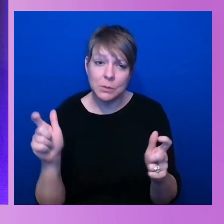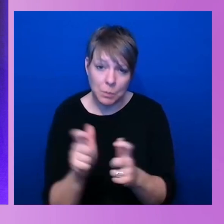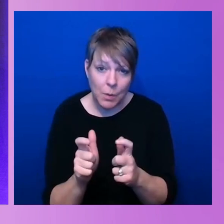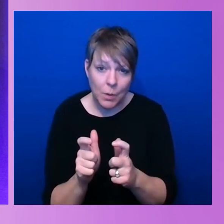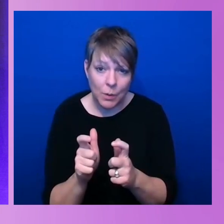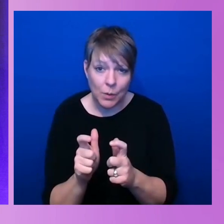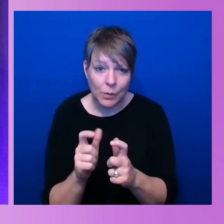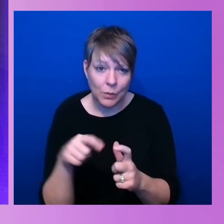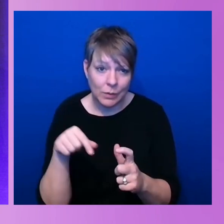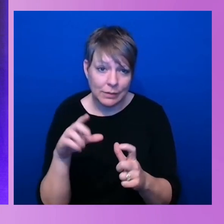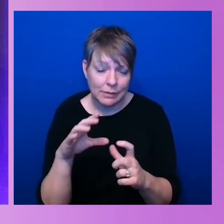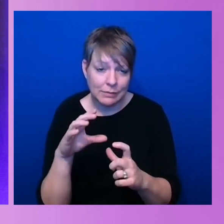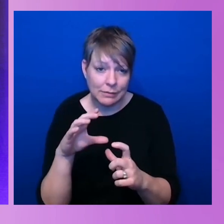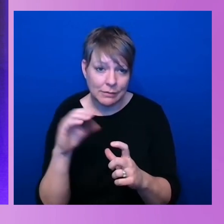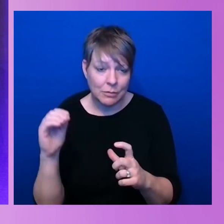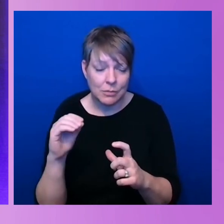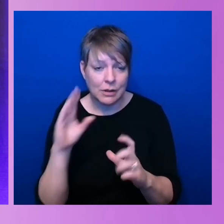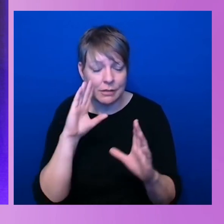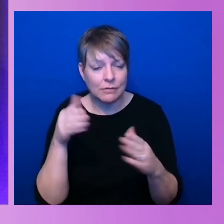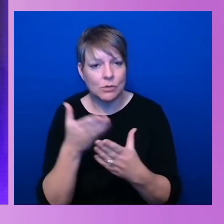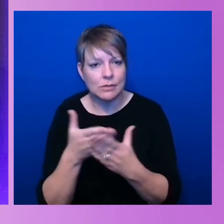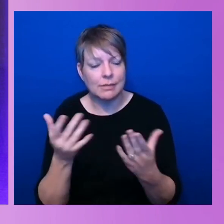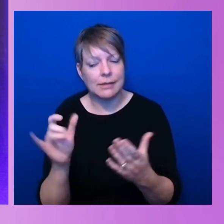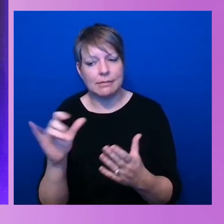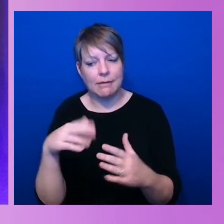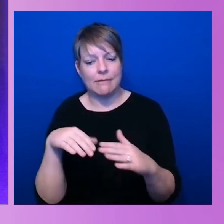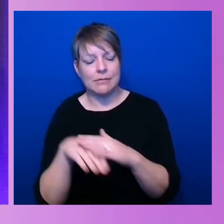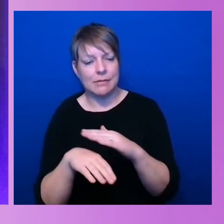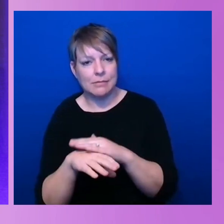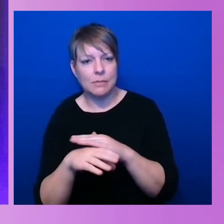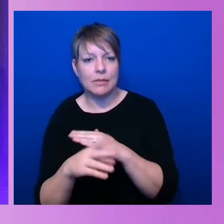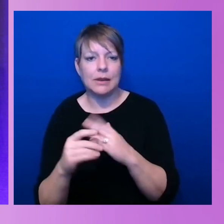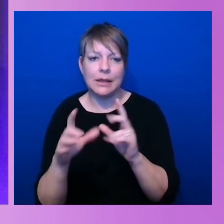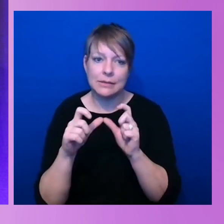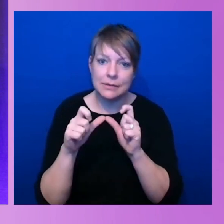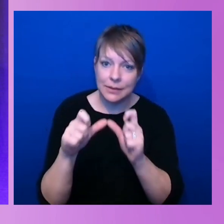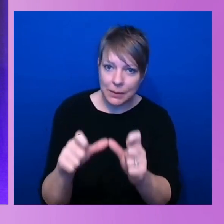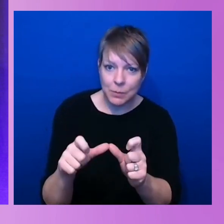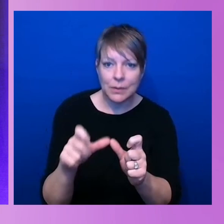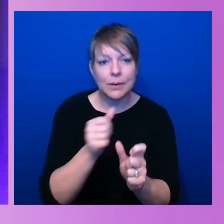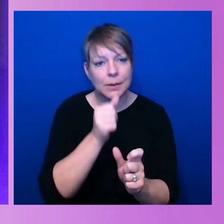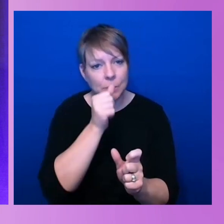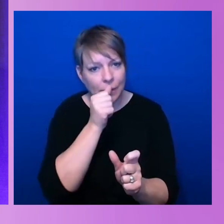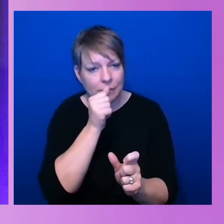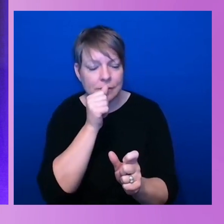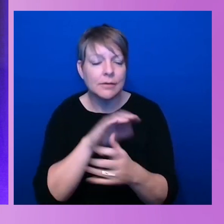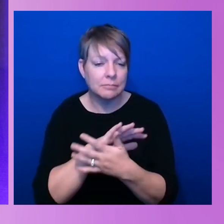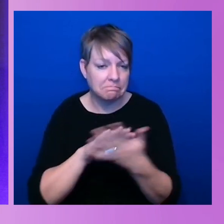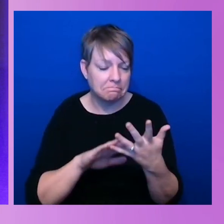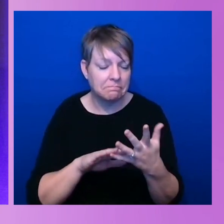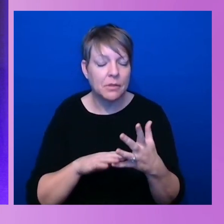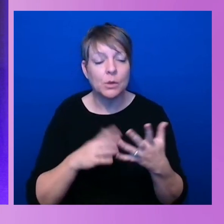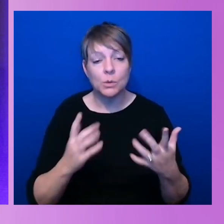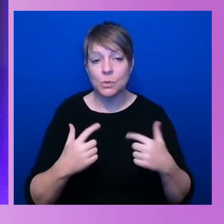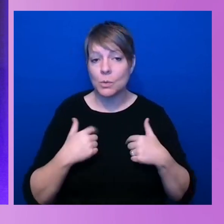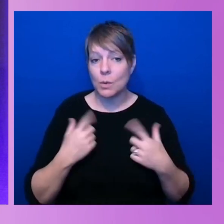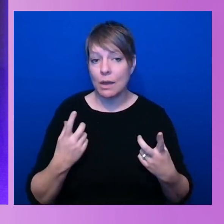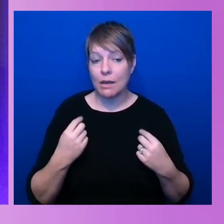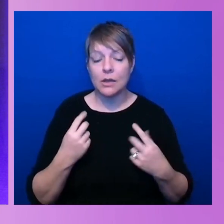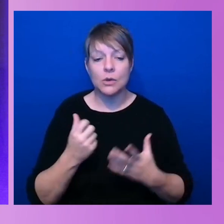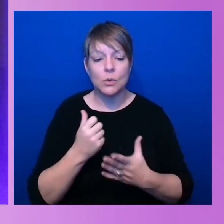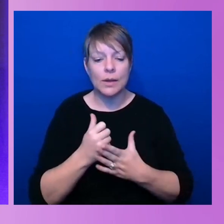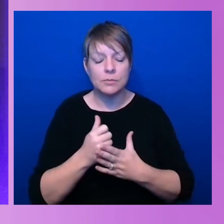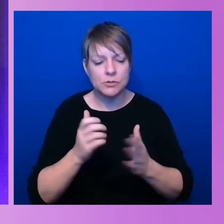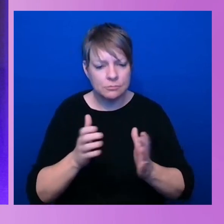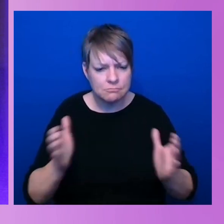that focuses on things like accessibility and sustainability, privacy. And what I do is help to drive